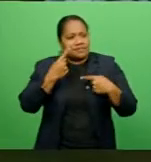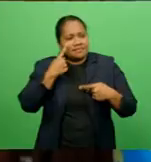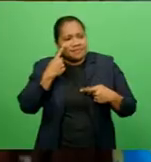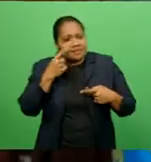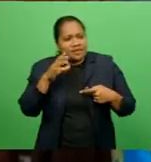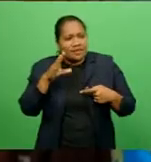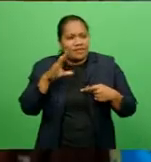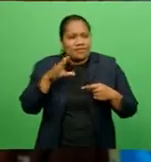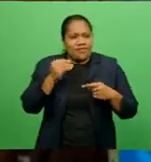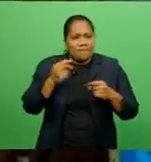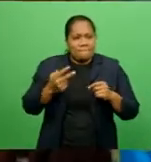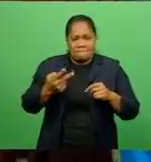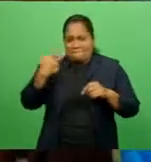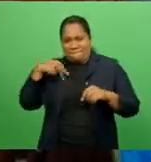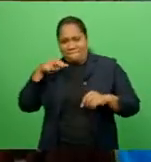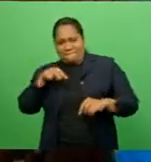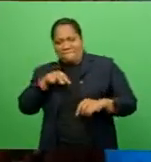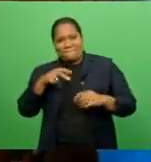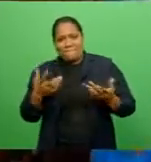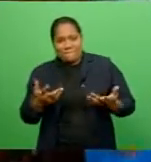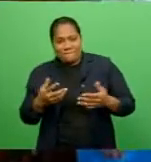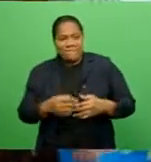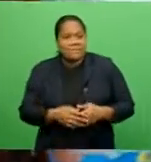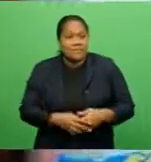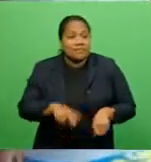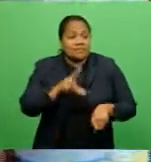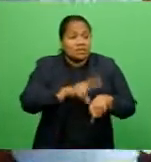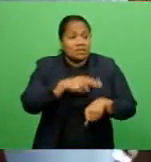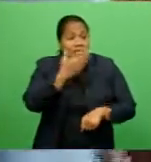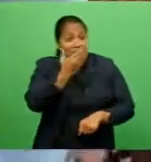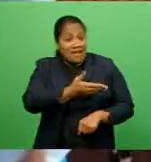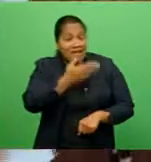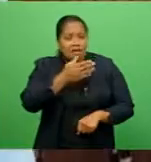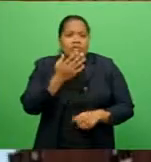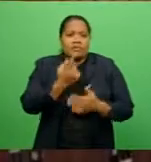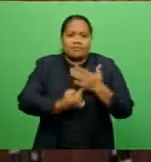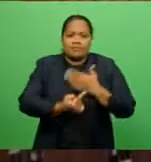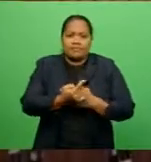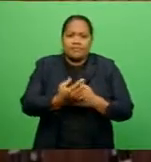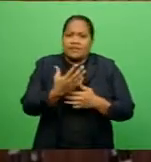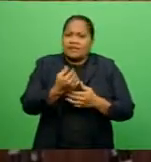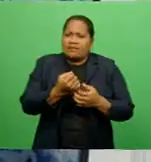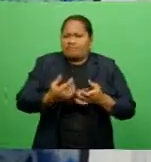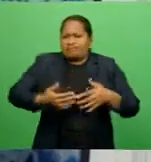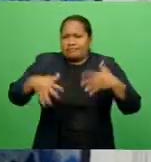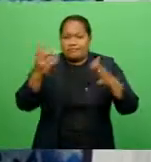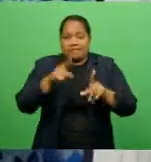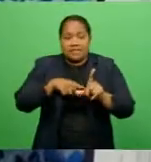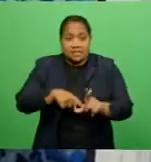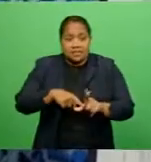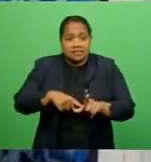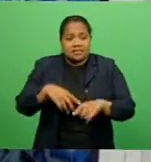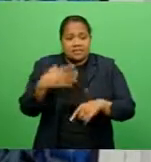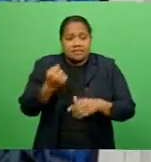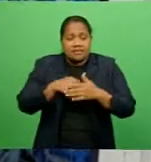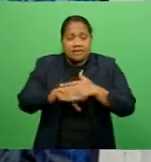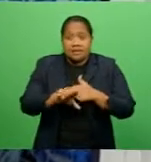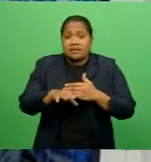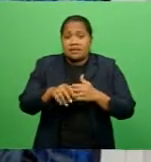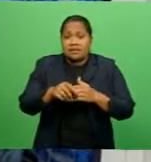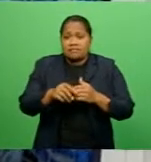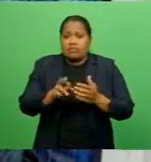outside. Dr. Wundiniambola spent a number of years serving in rural communities. Upon completing her PhD